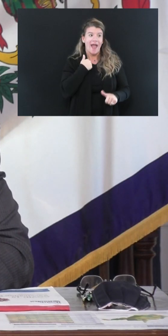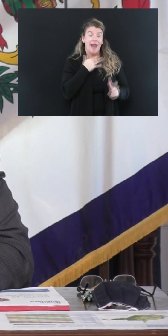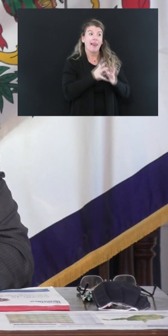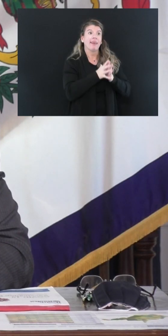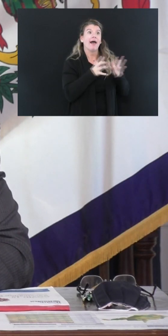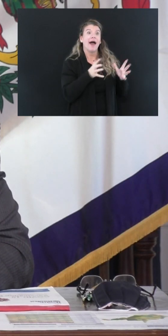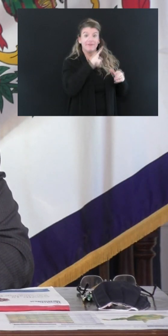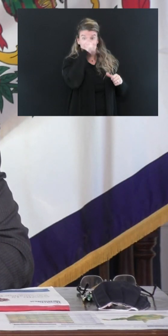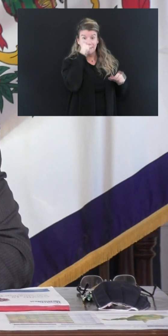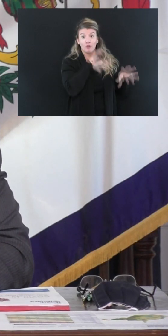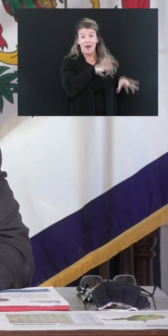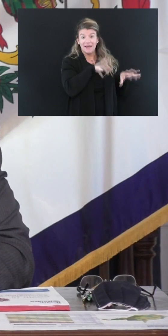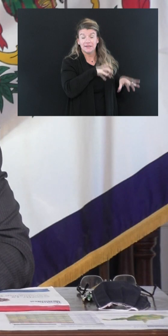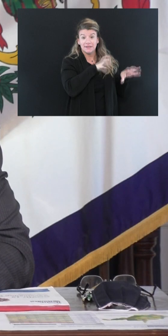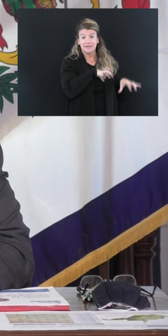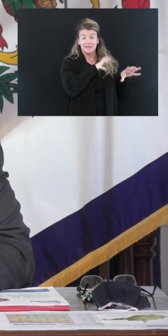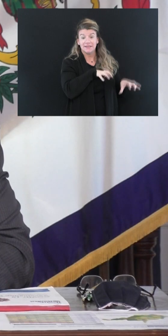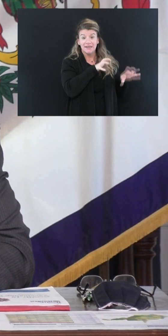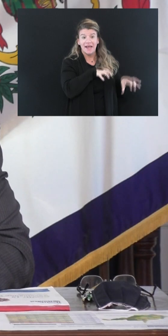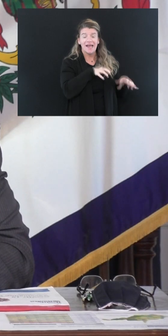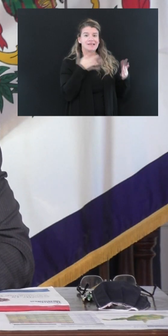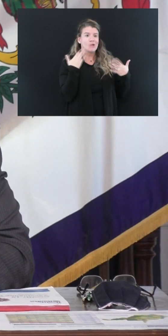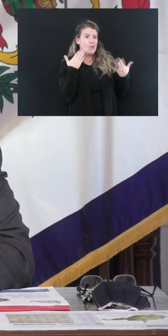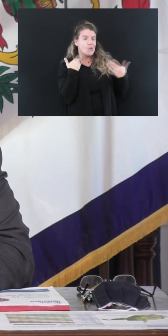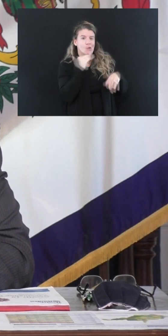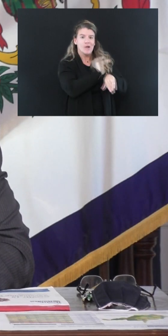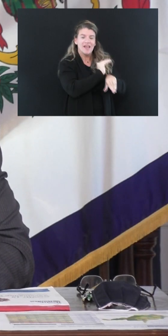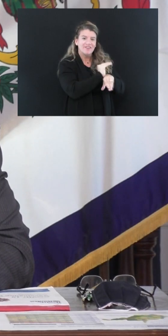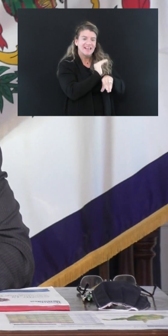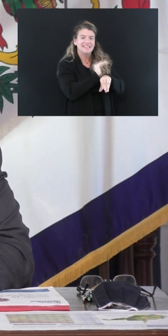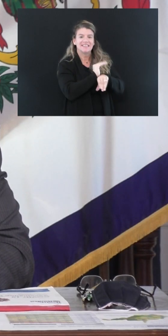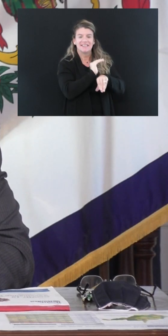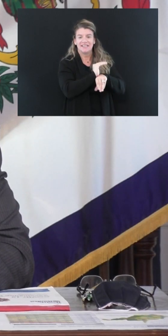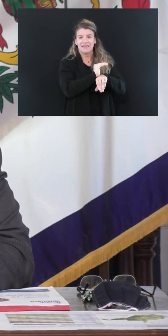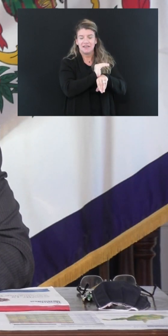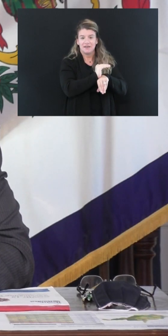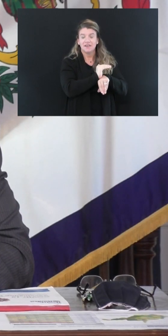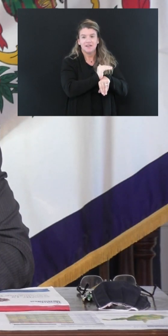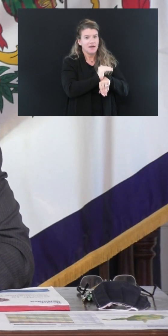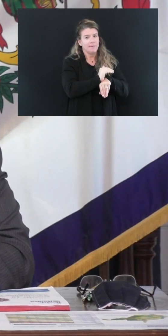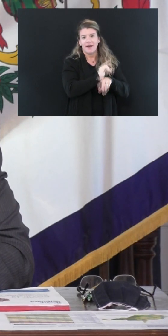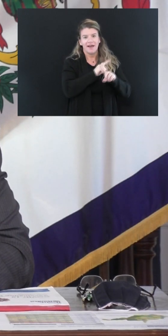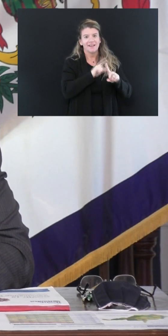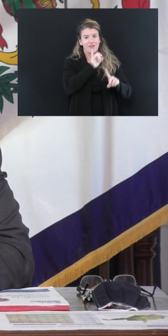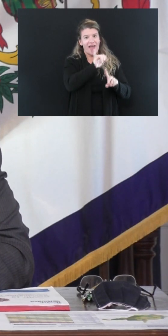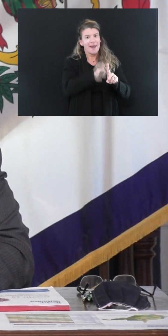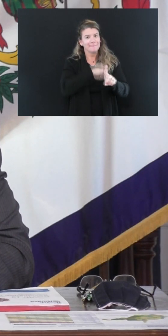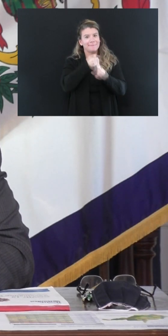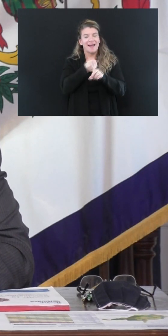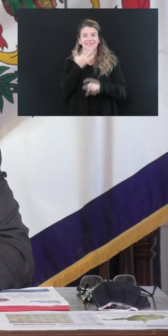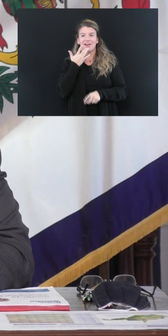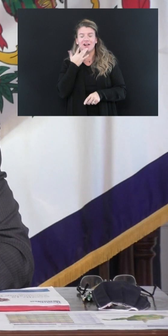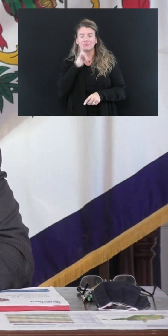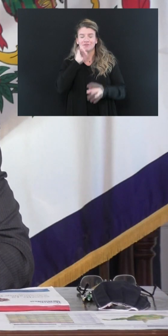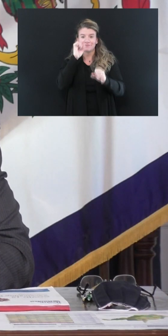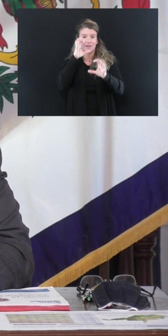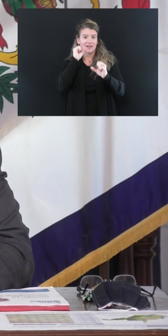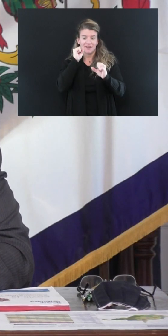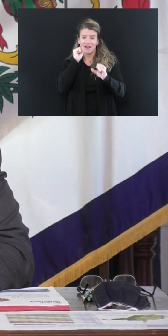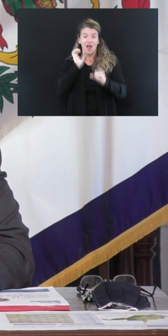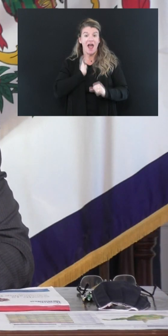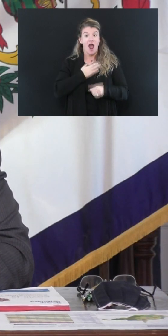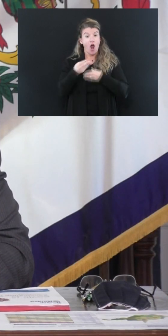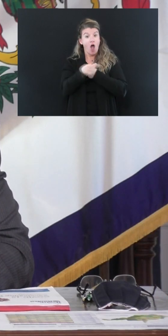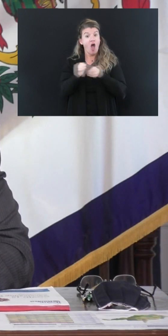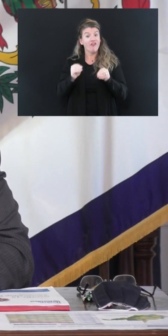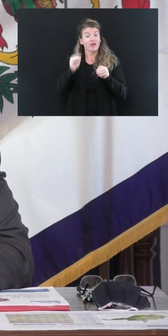and some cool nights and everything, but the colors are spectacular. Our Office of Tourism releases